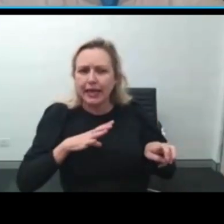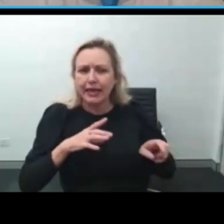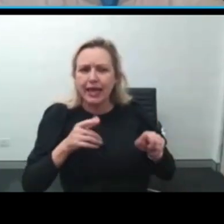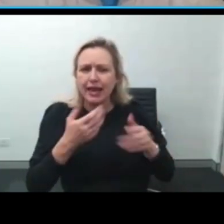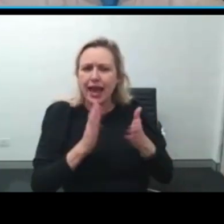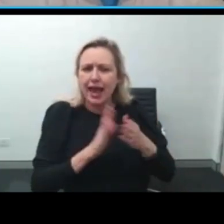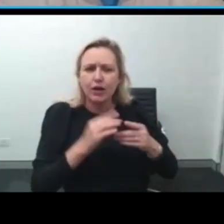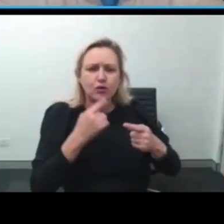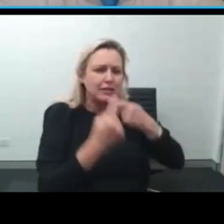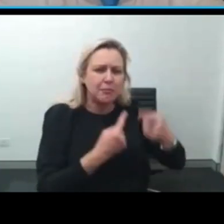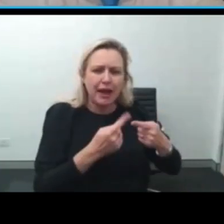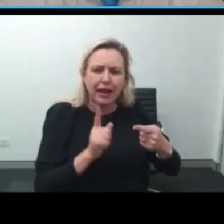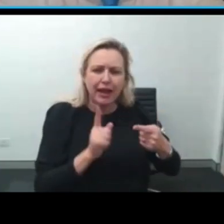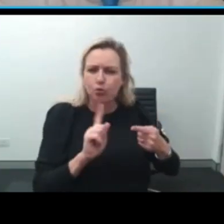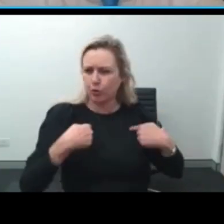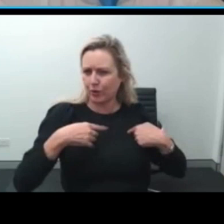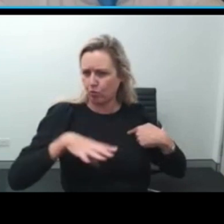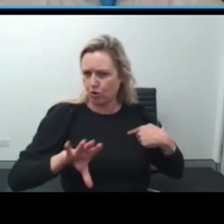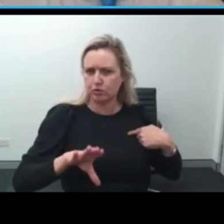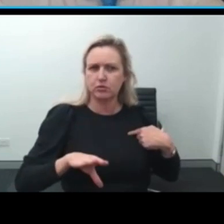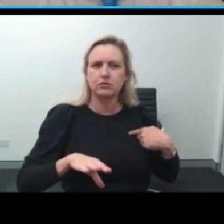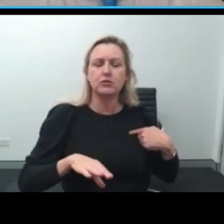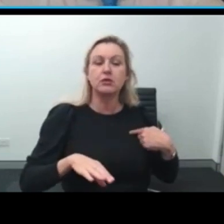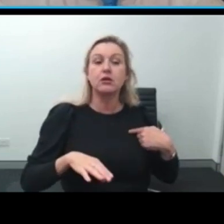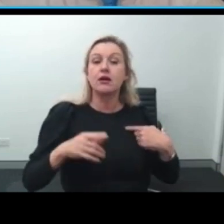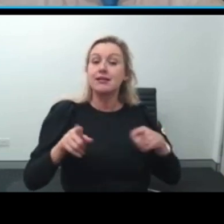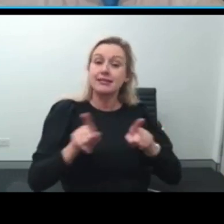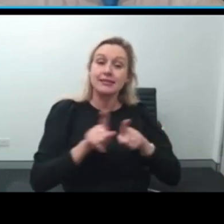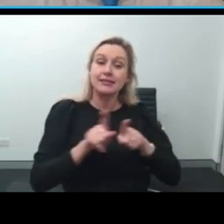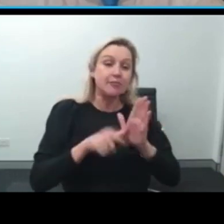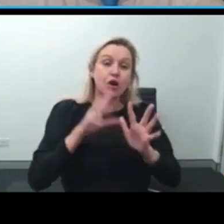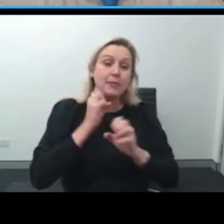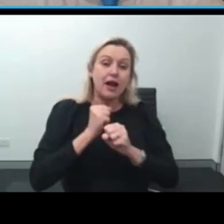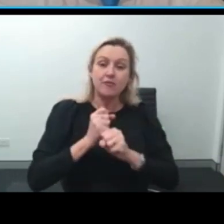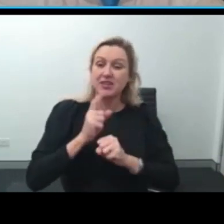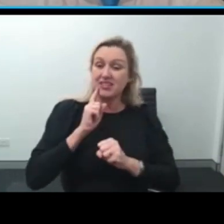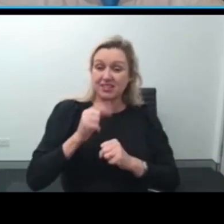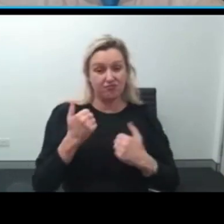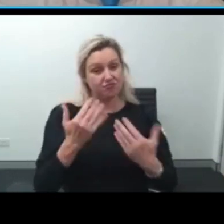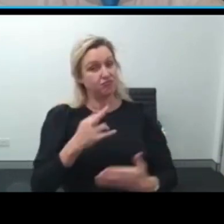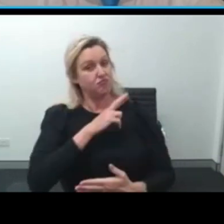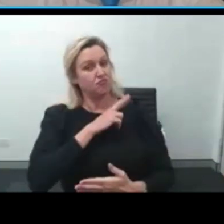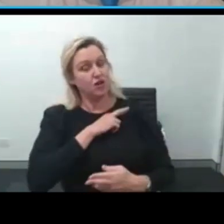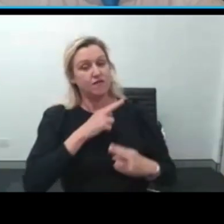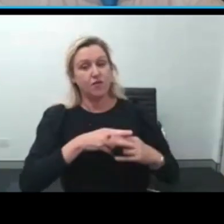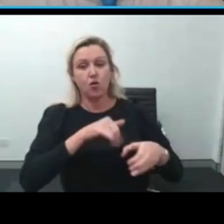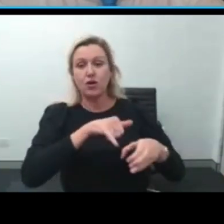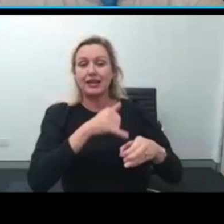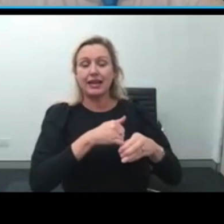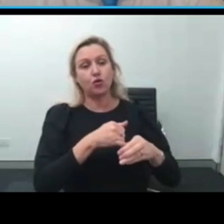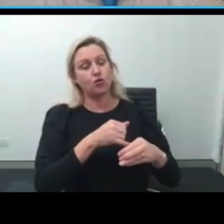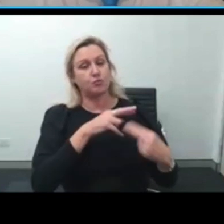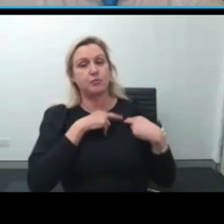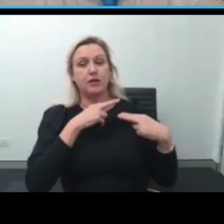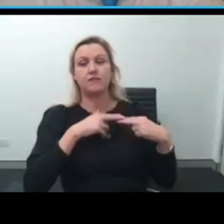those expectations. At the same time, government also gave responsibility for setting the clinical components of the quality standards to the